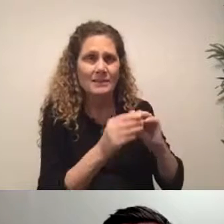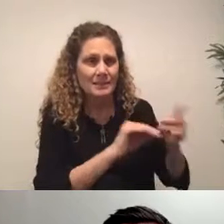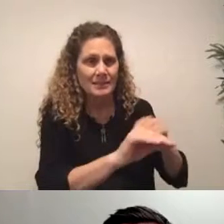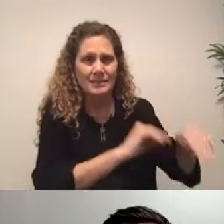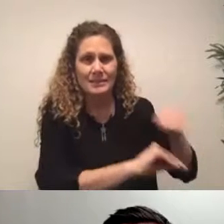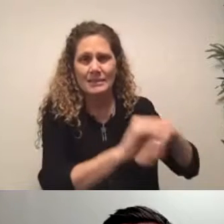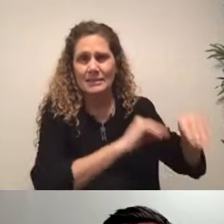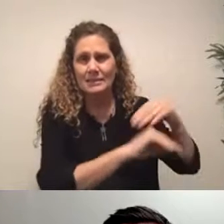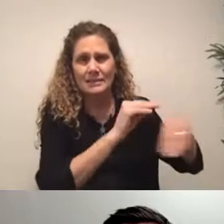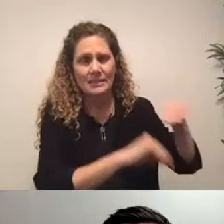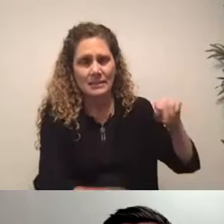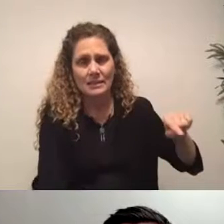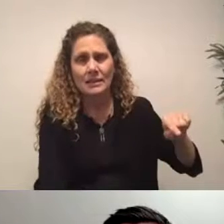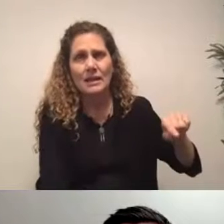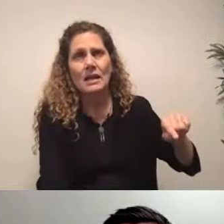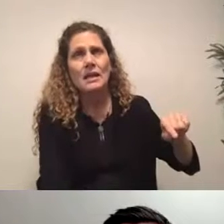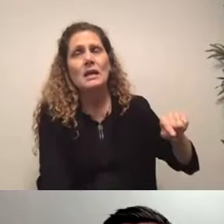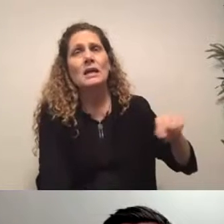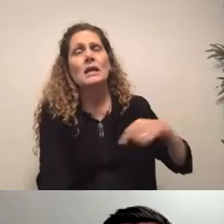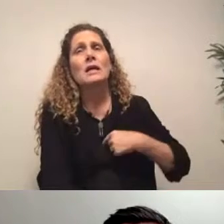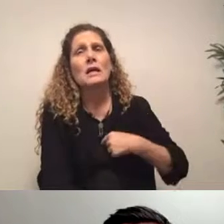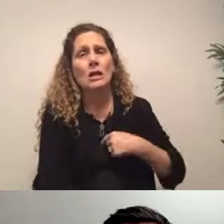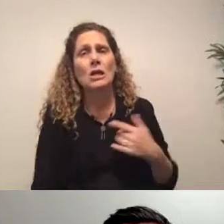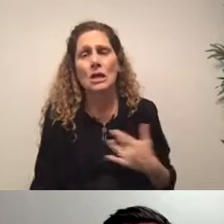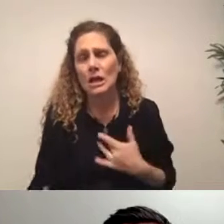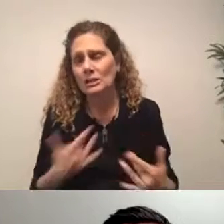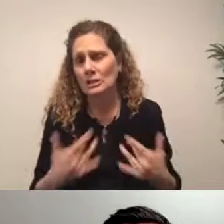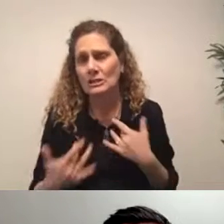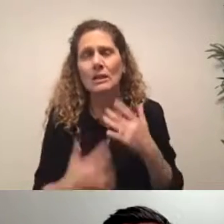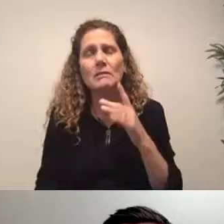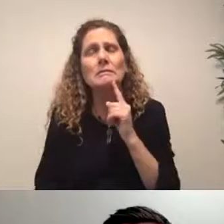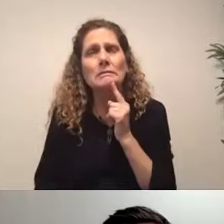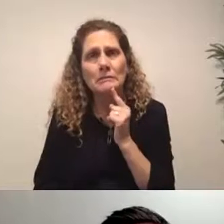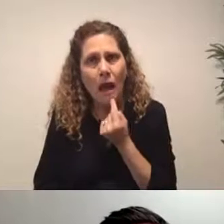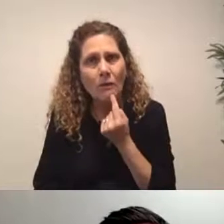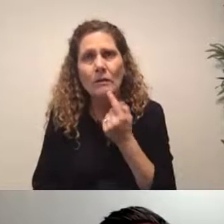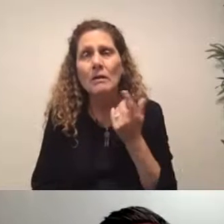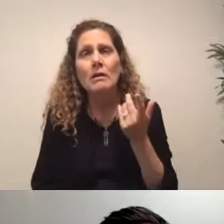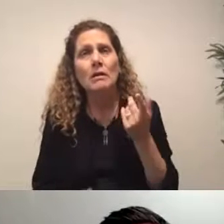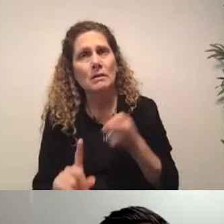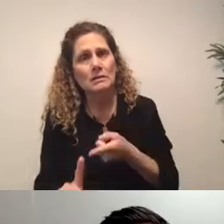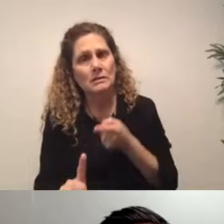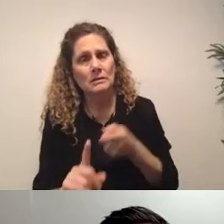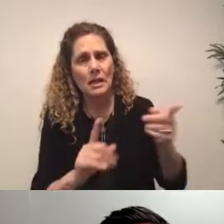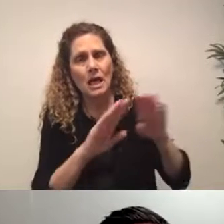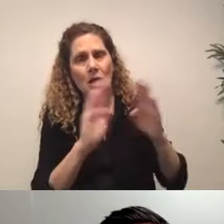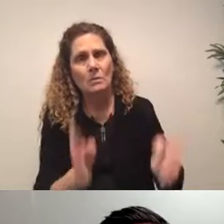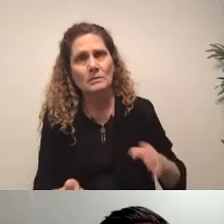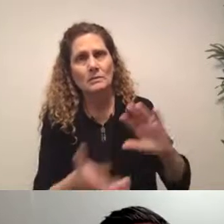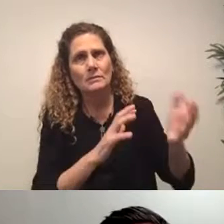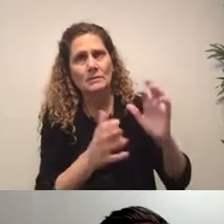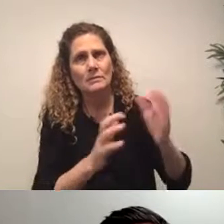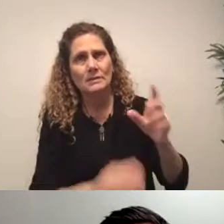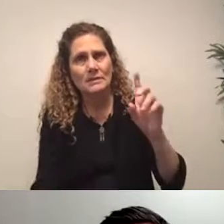I know the county executive is, about a housing crisis that could begin as soon as December 31st, when the moratorium ends. I